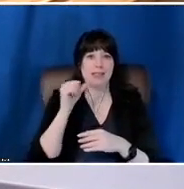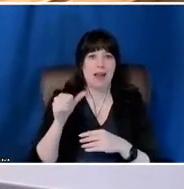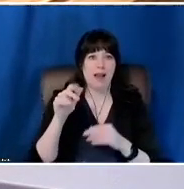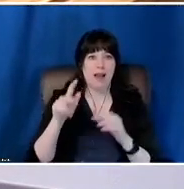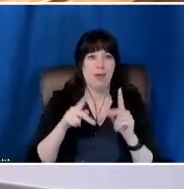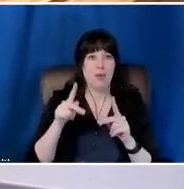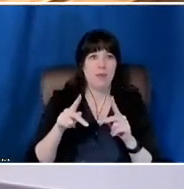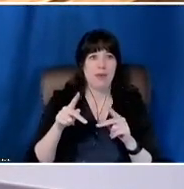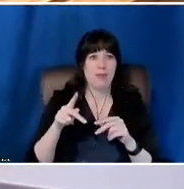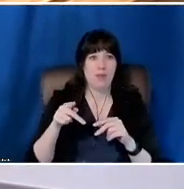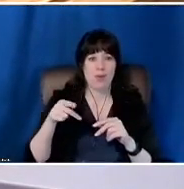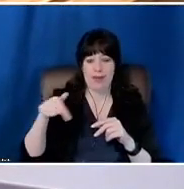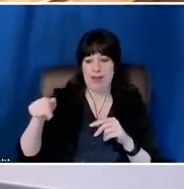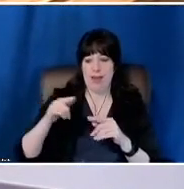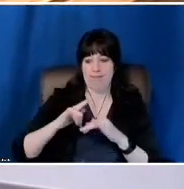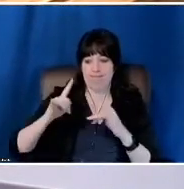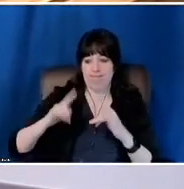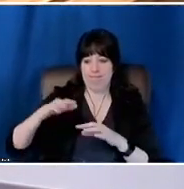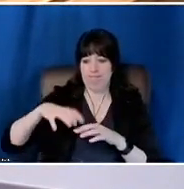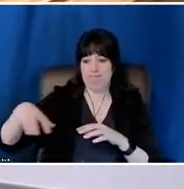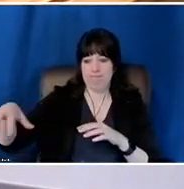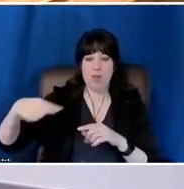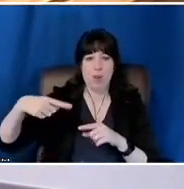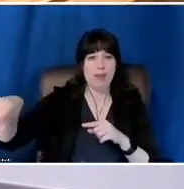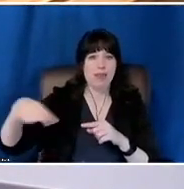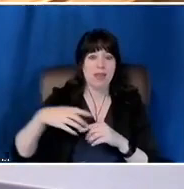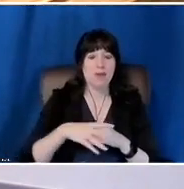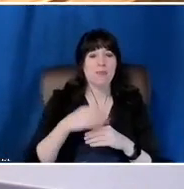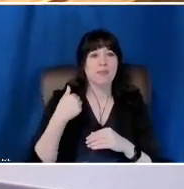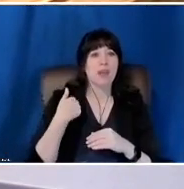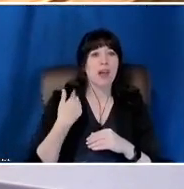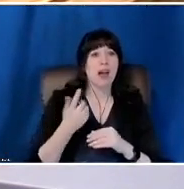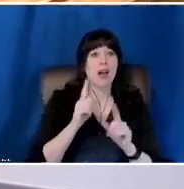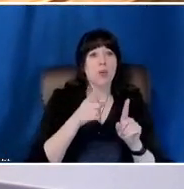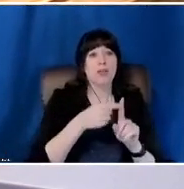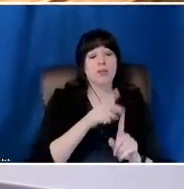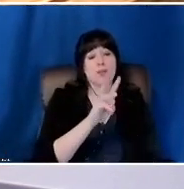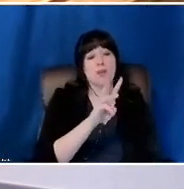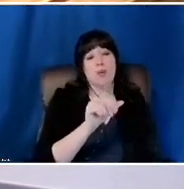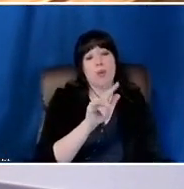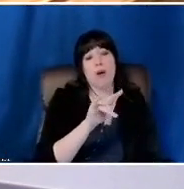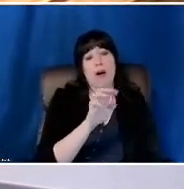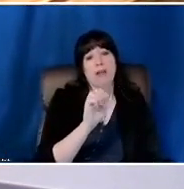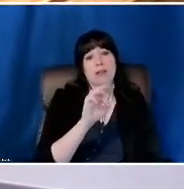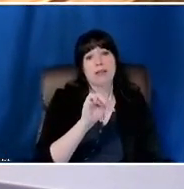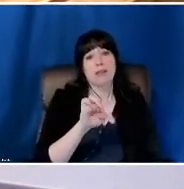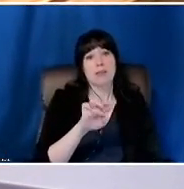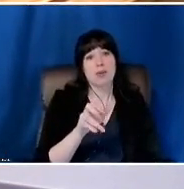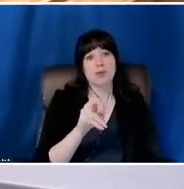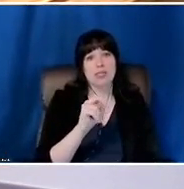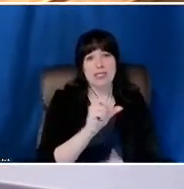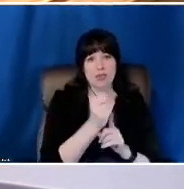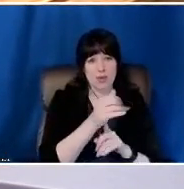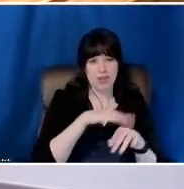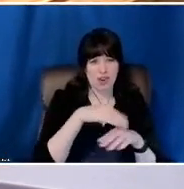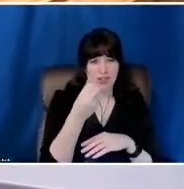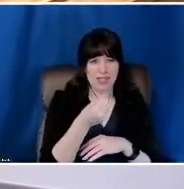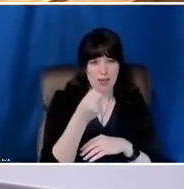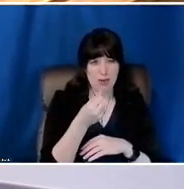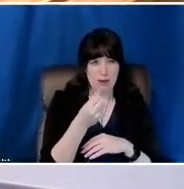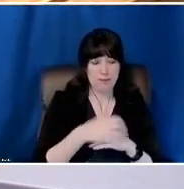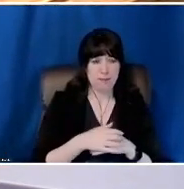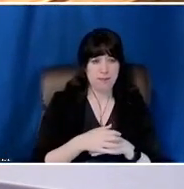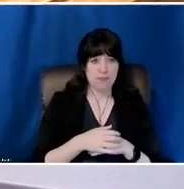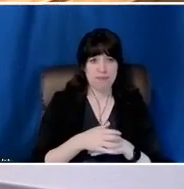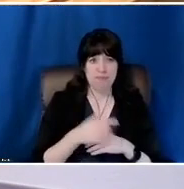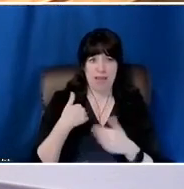an encampment back in there. I was at Wallace Marine's situation on Saturday, and I wouldn't want to